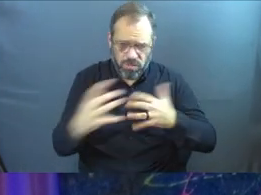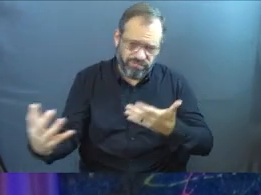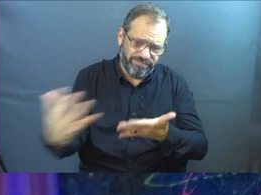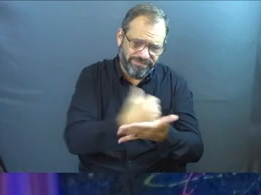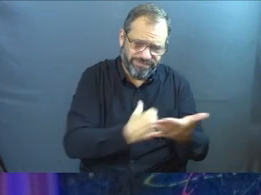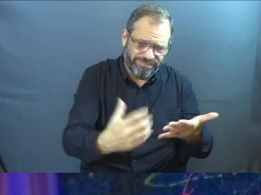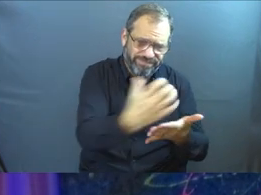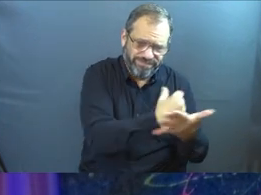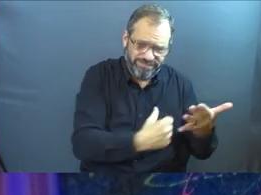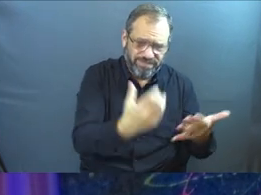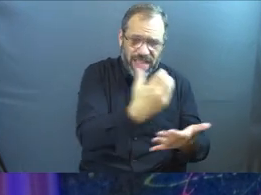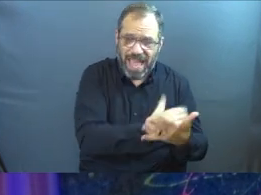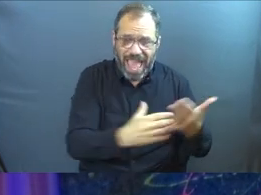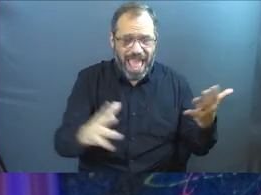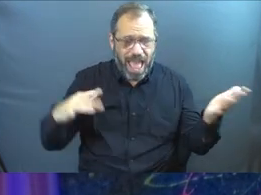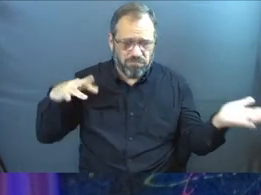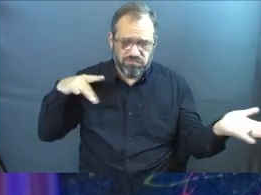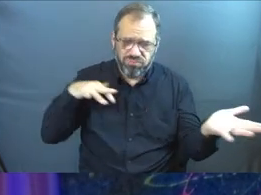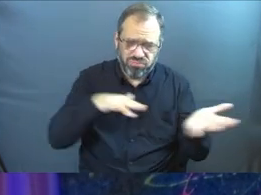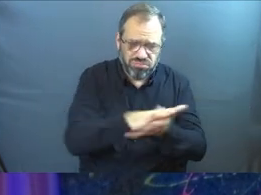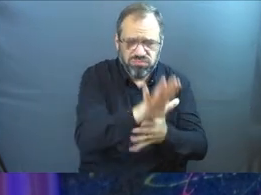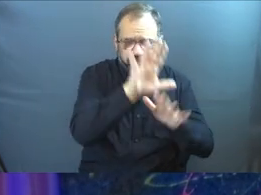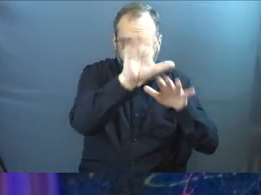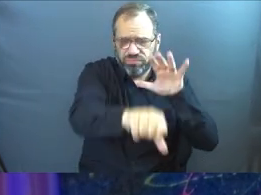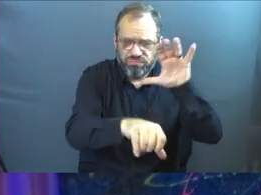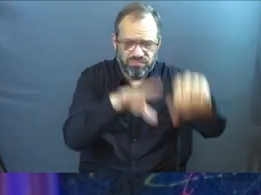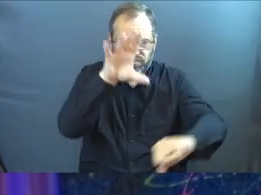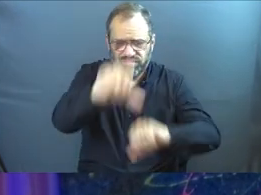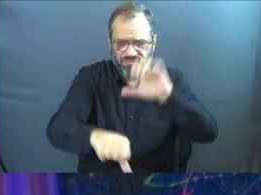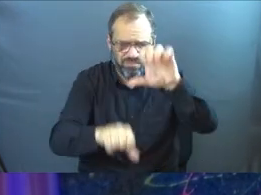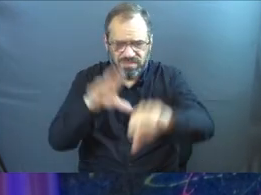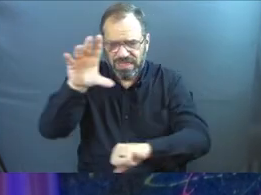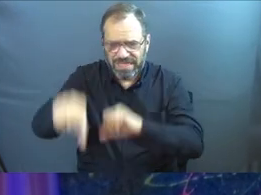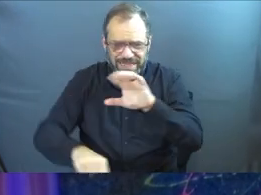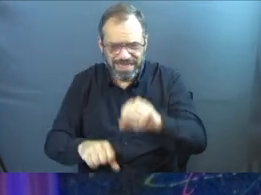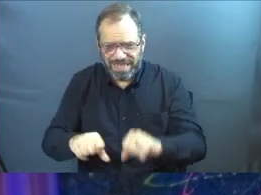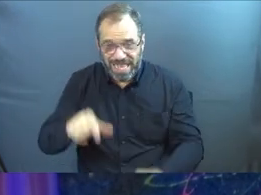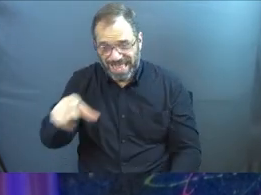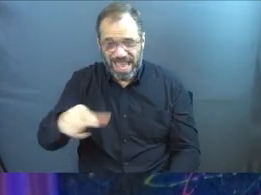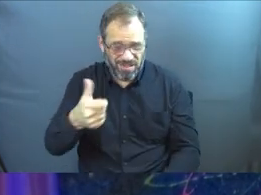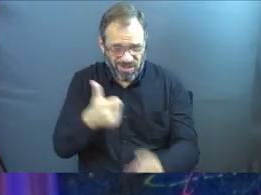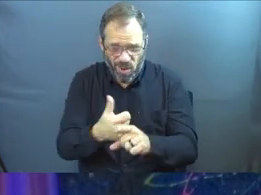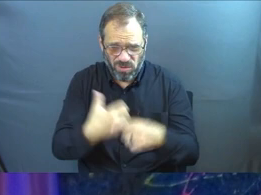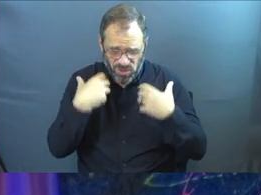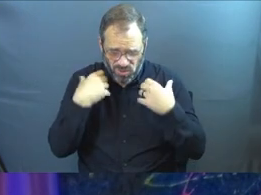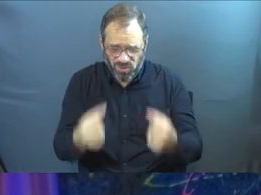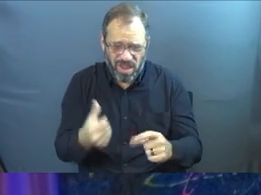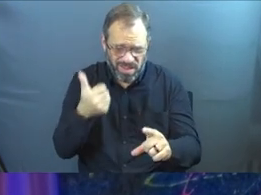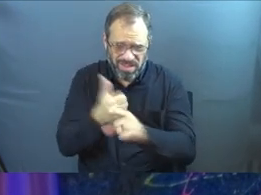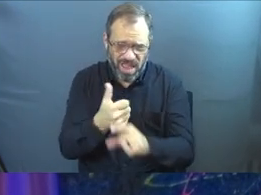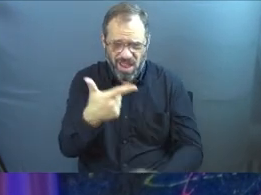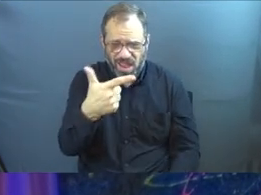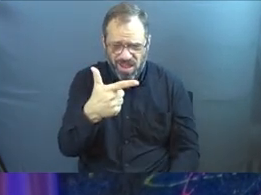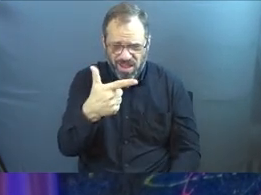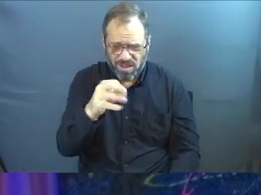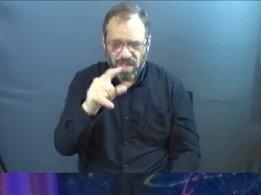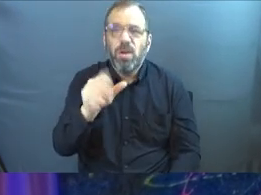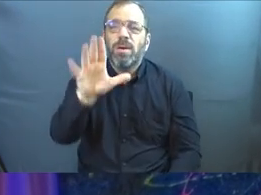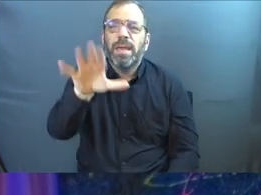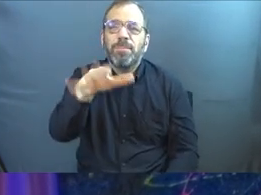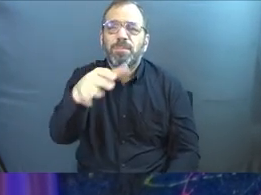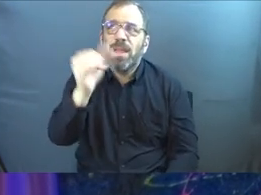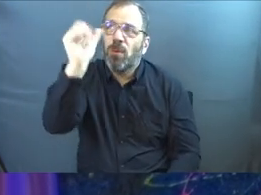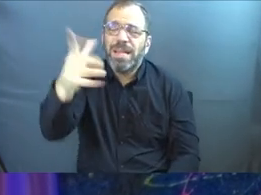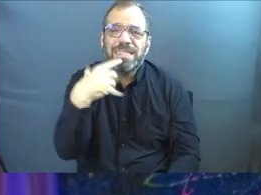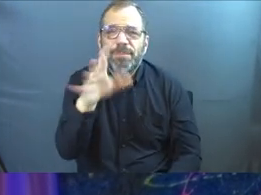it. And then they sweep by like the wind and go on. Guilty men whose own might is their God. So God says,